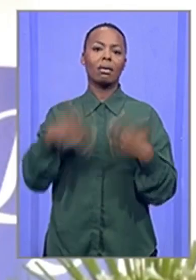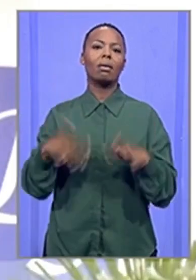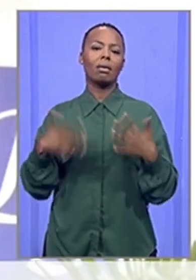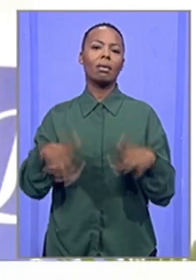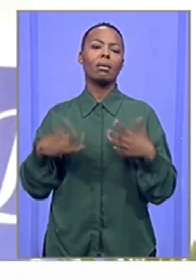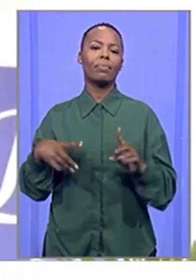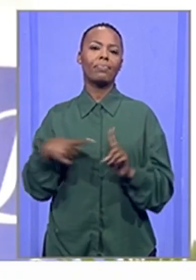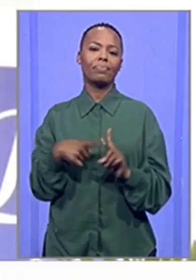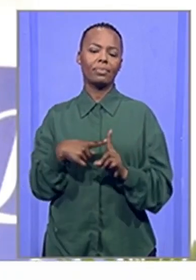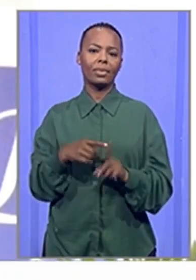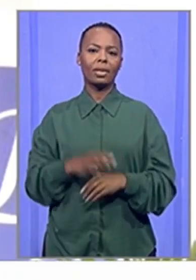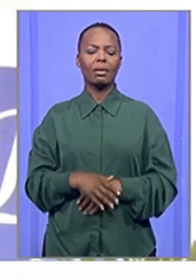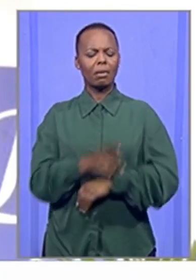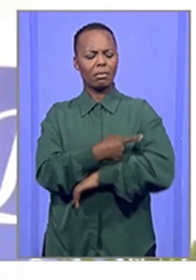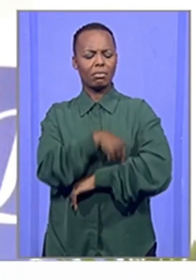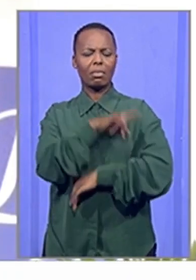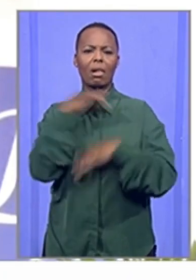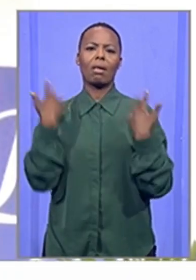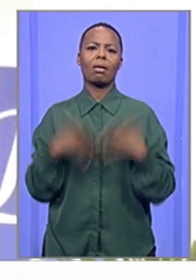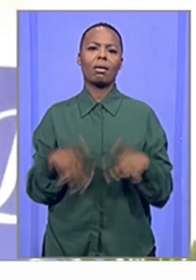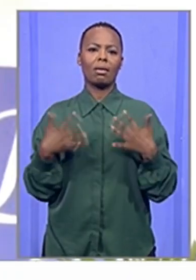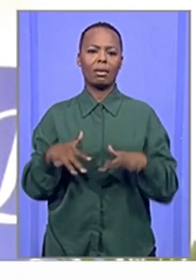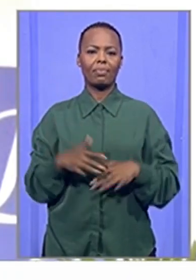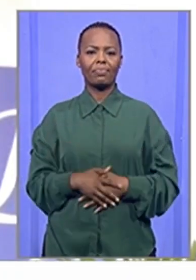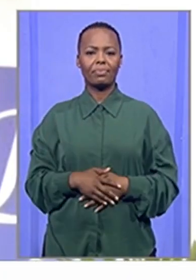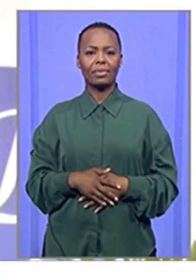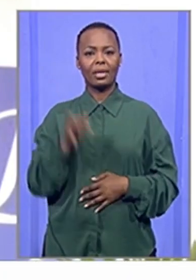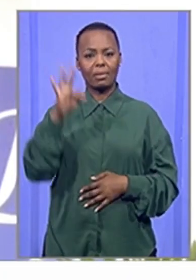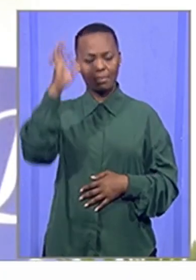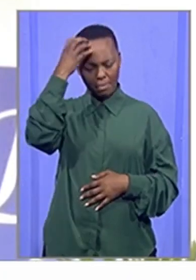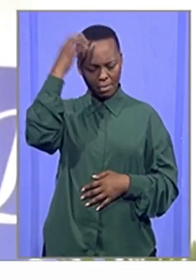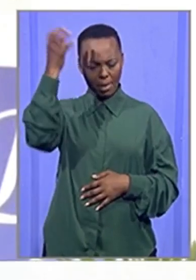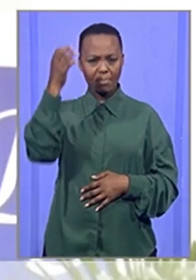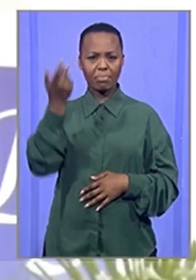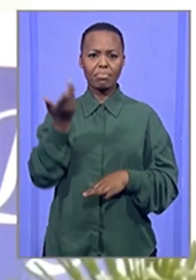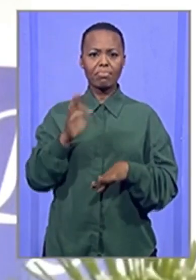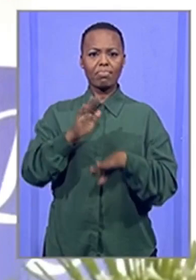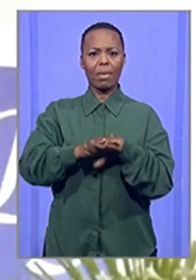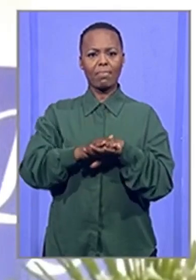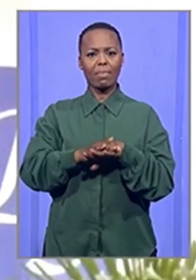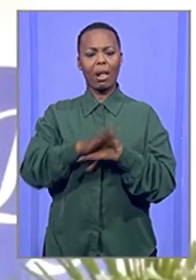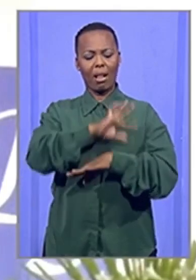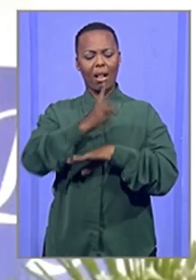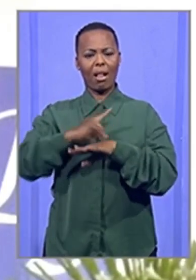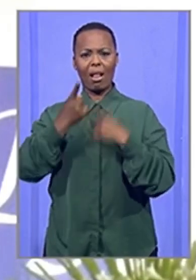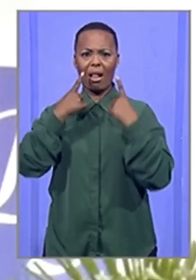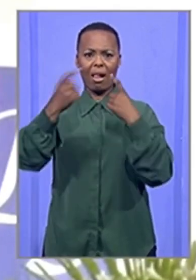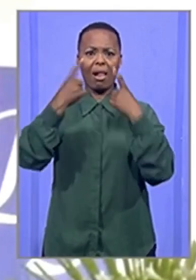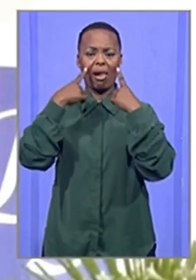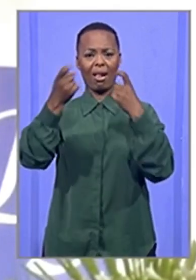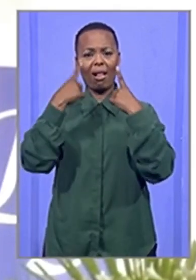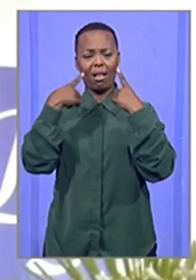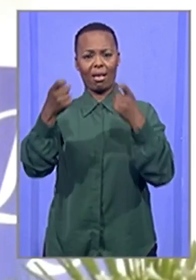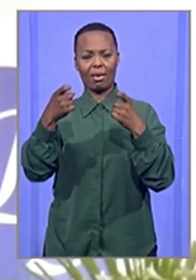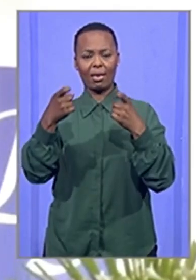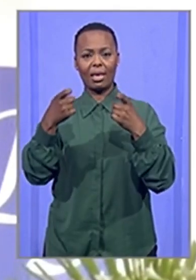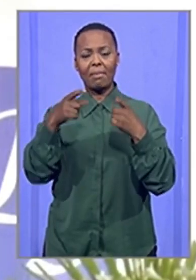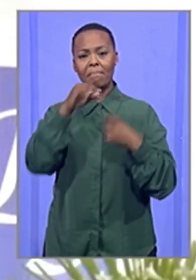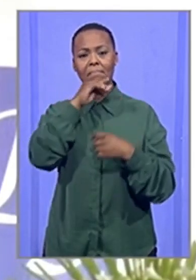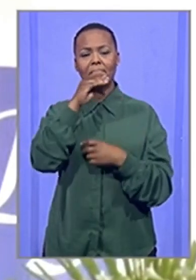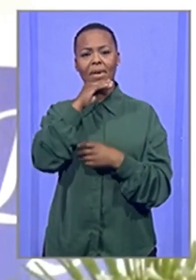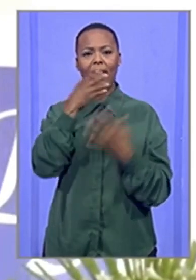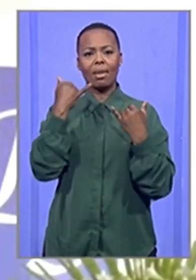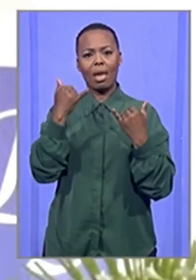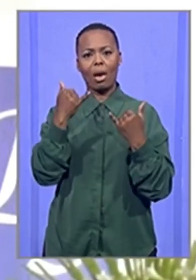ge ba re mogapo mogolo o wele gomme dithaga di lla botšororo bang ba re botšotšo di rena